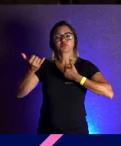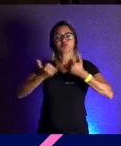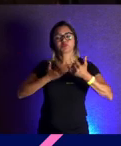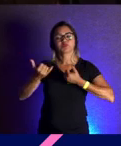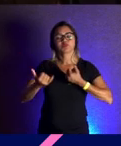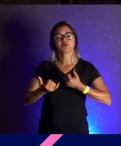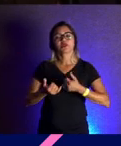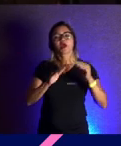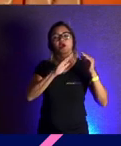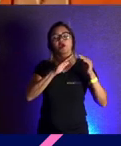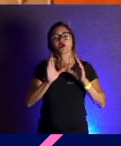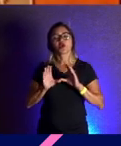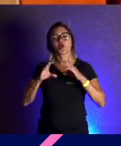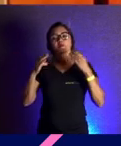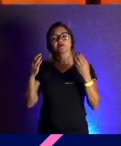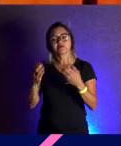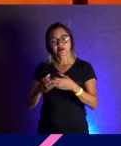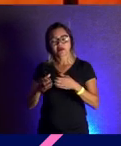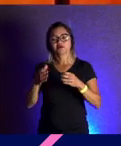who are part of the body.